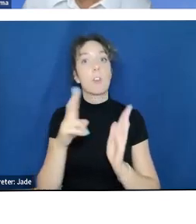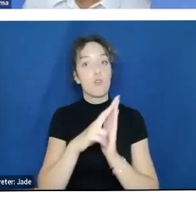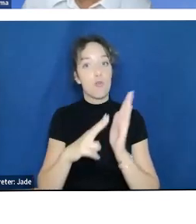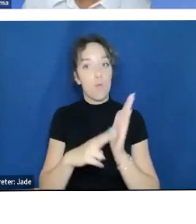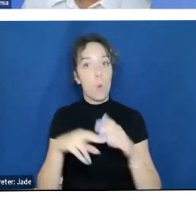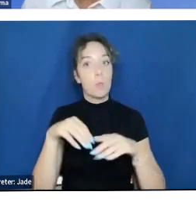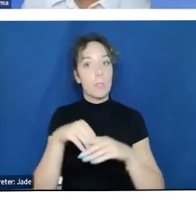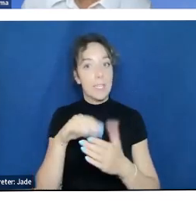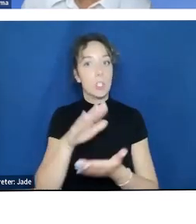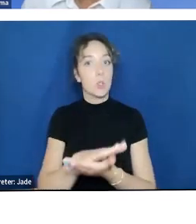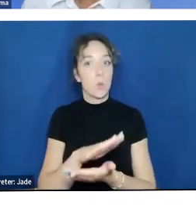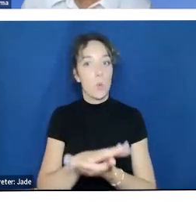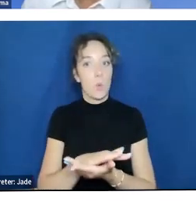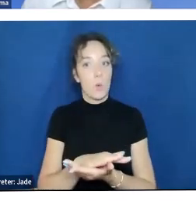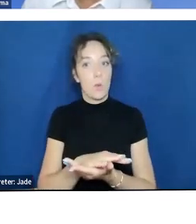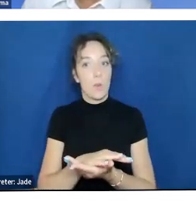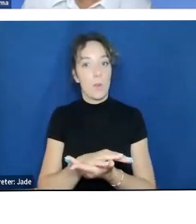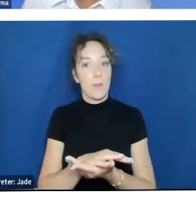school